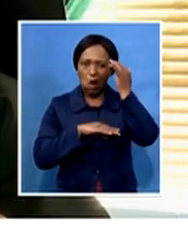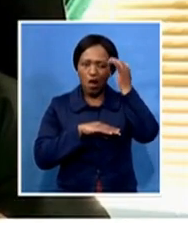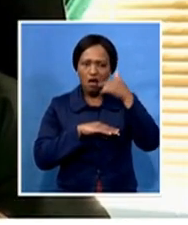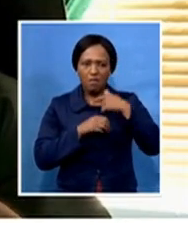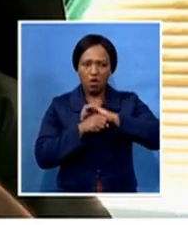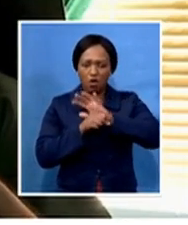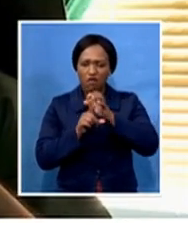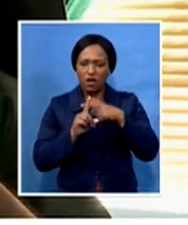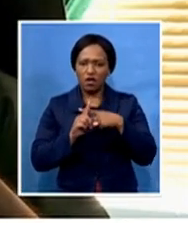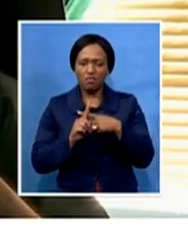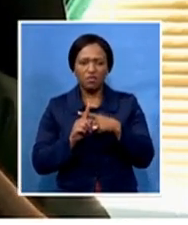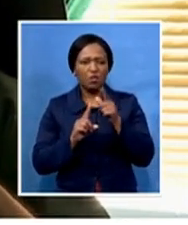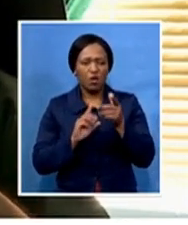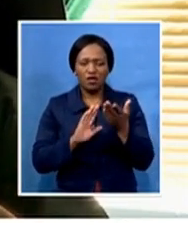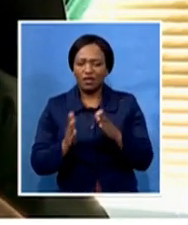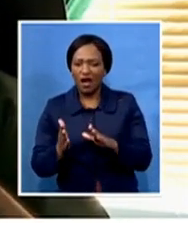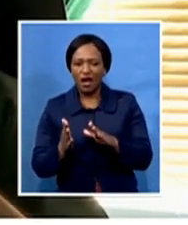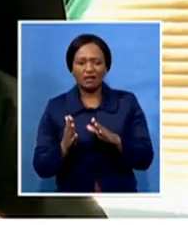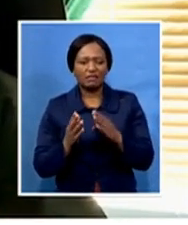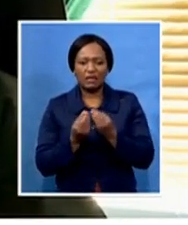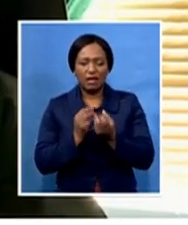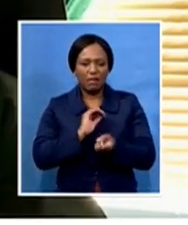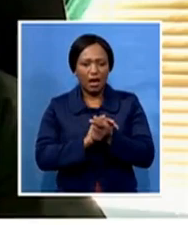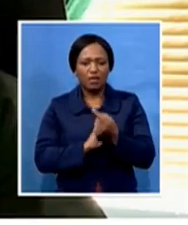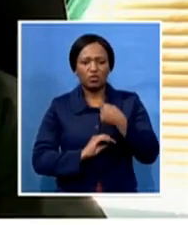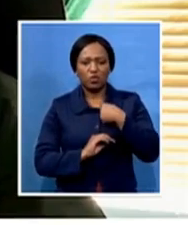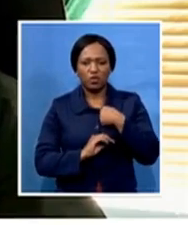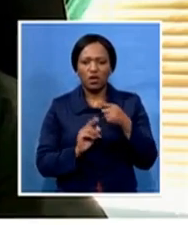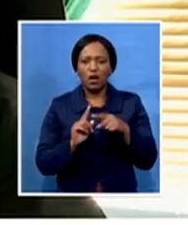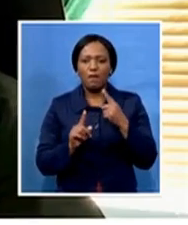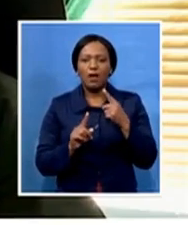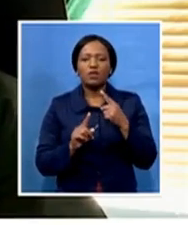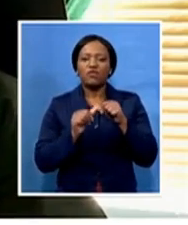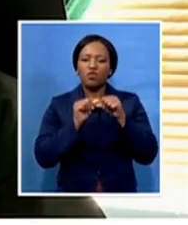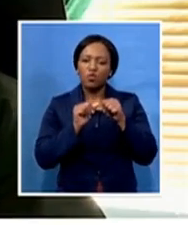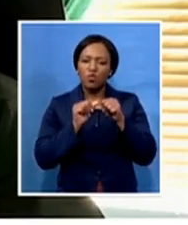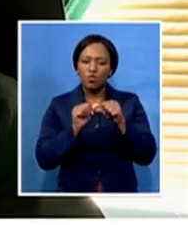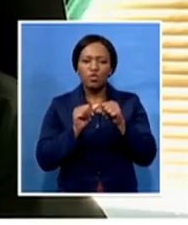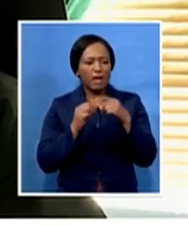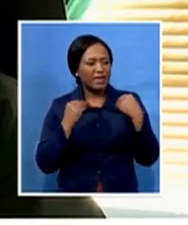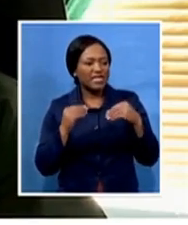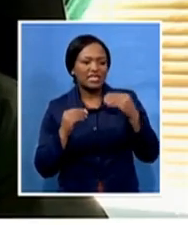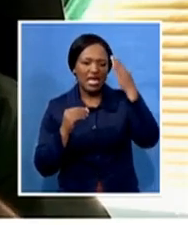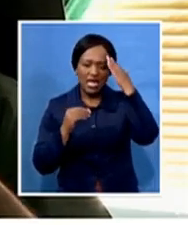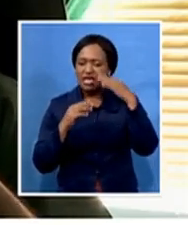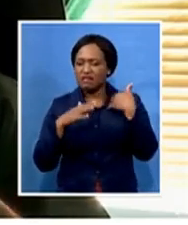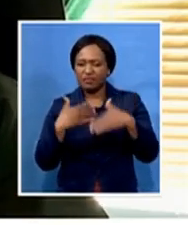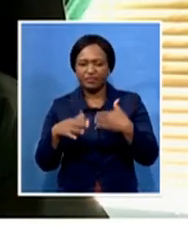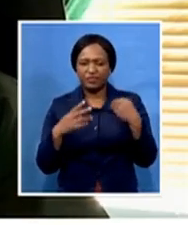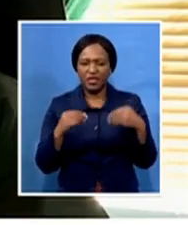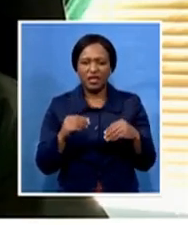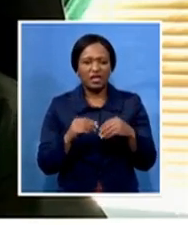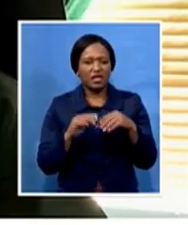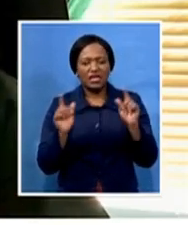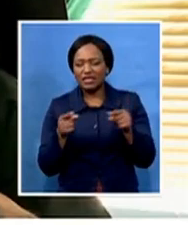is going to happen to me. If you keep them occupied, so they had their church meetings, they were singing, they were having their groups. If they wanted